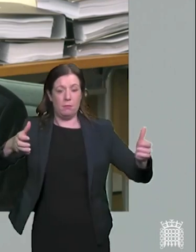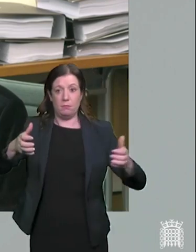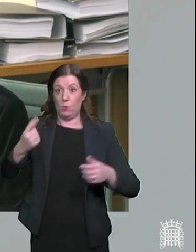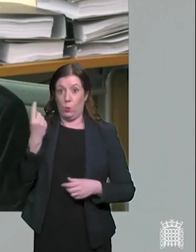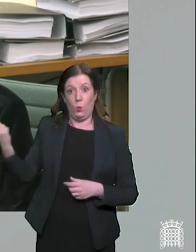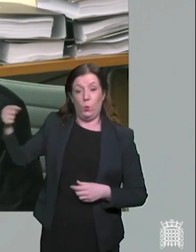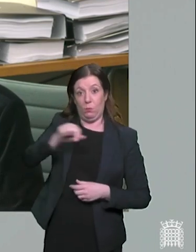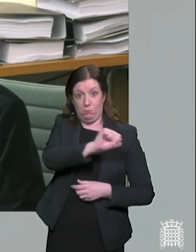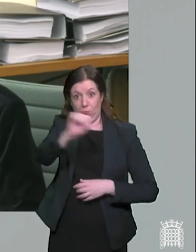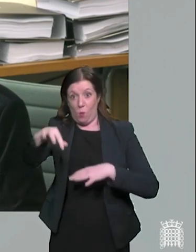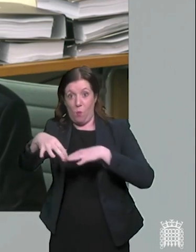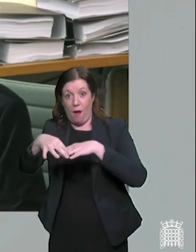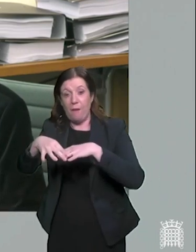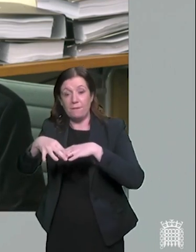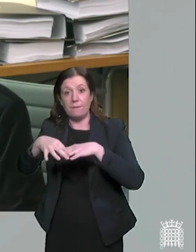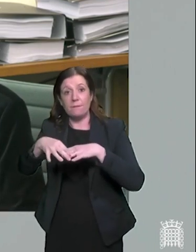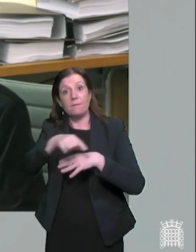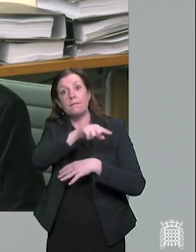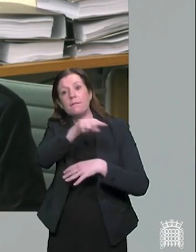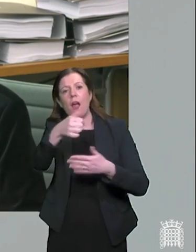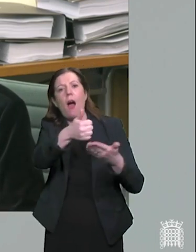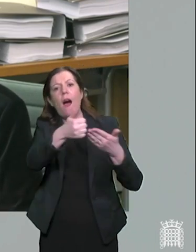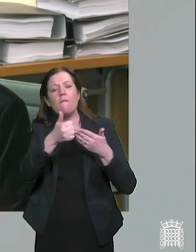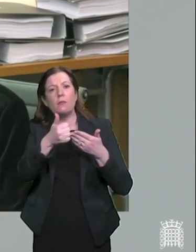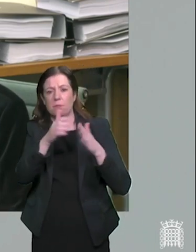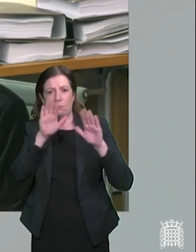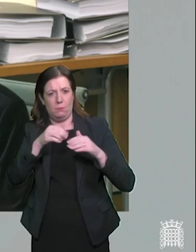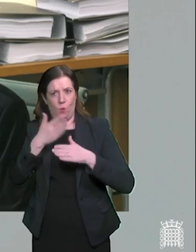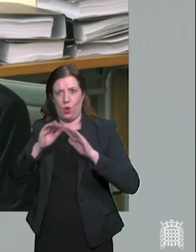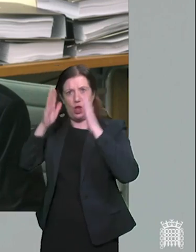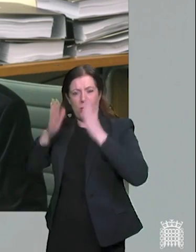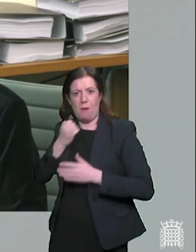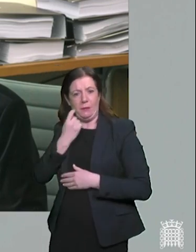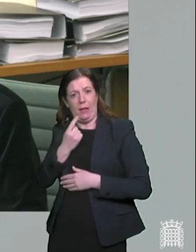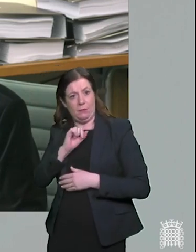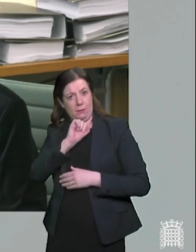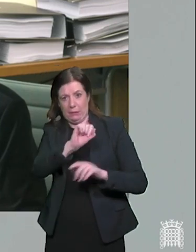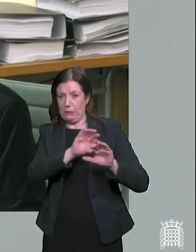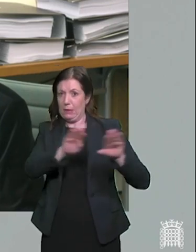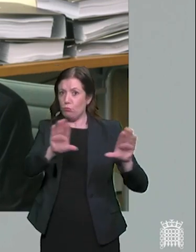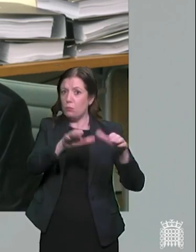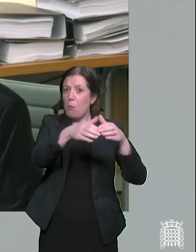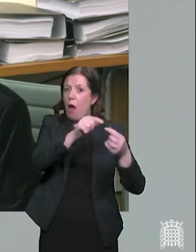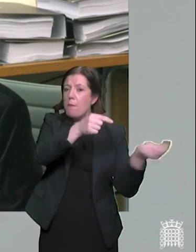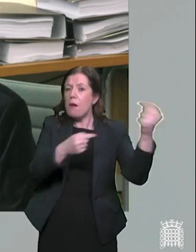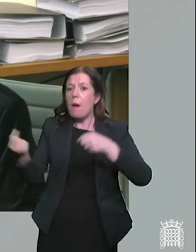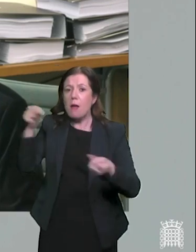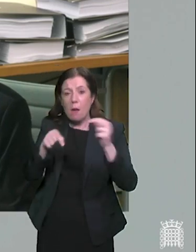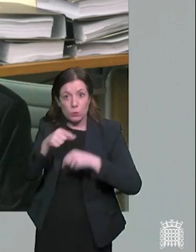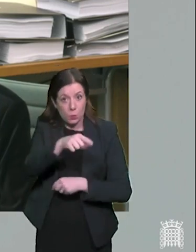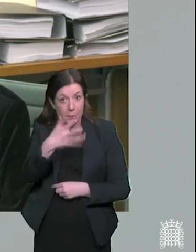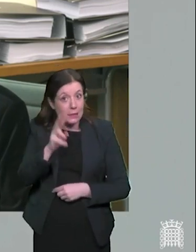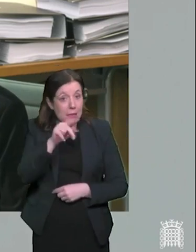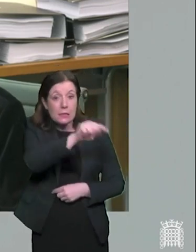your wife, as well as advisors who were not from Number 10 but from other government departments. Did you see that when you were at the